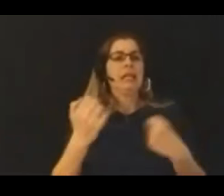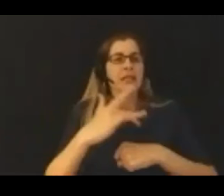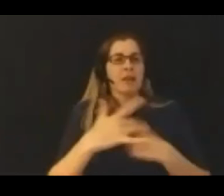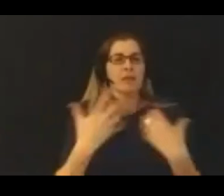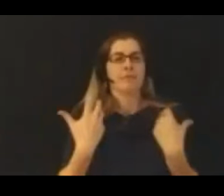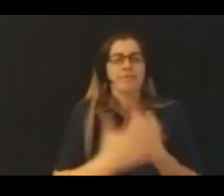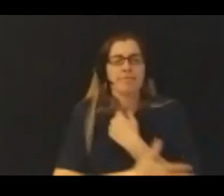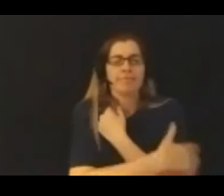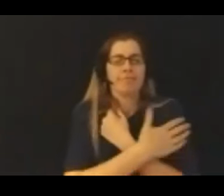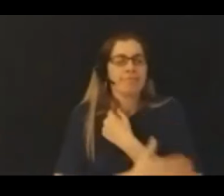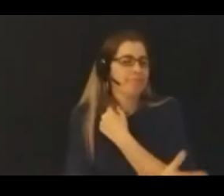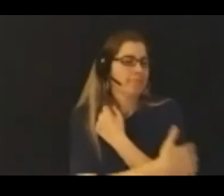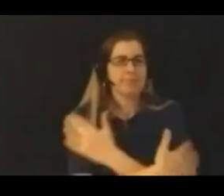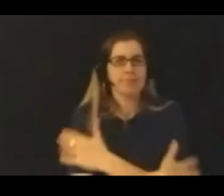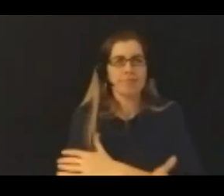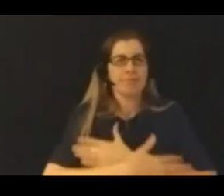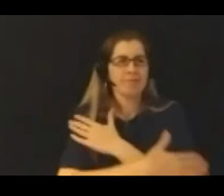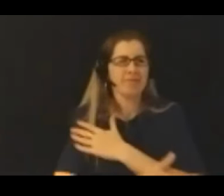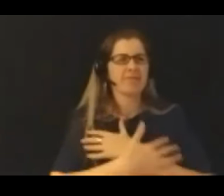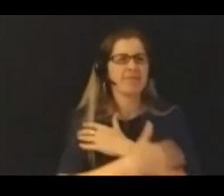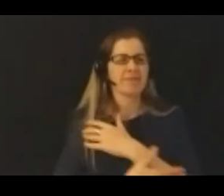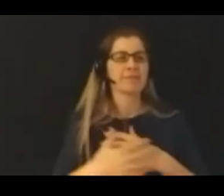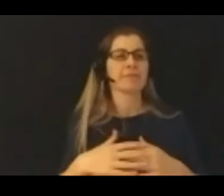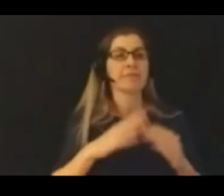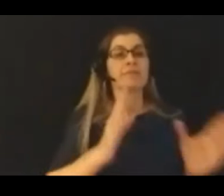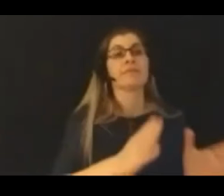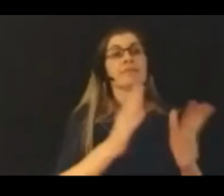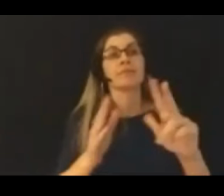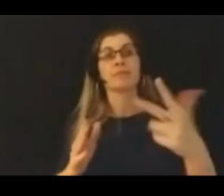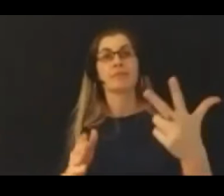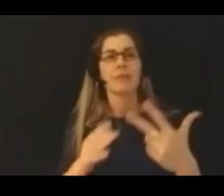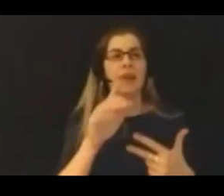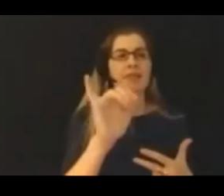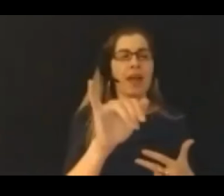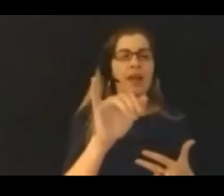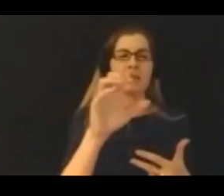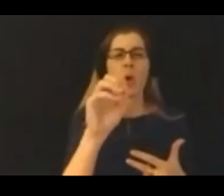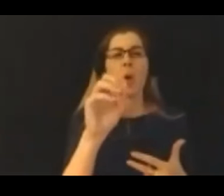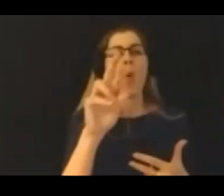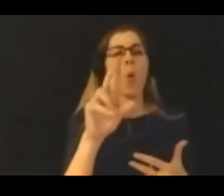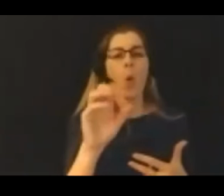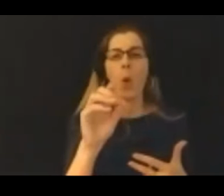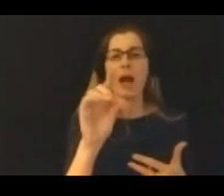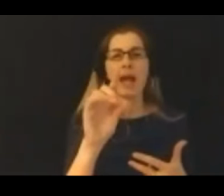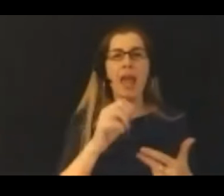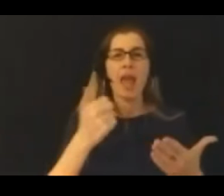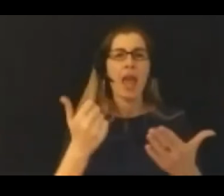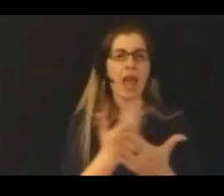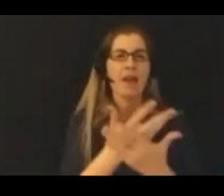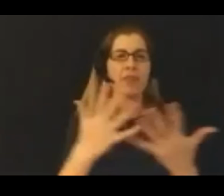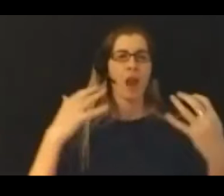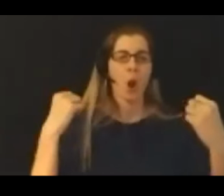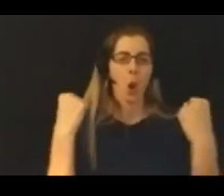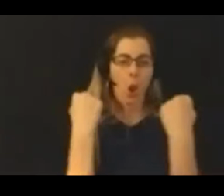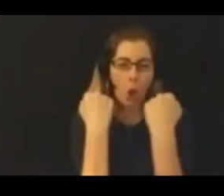up. Good. From here, we'll move into the core distal pattern. So we're gonna hug everything in to the core